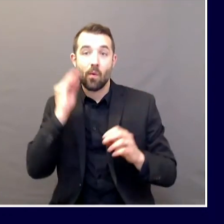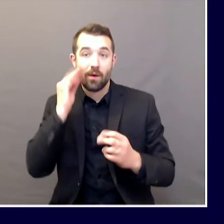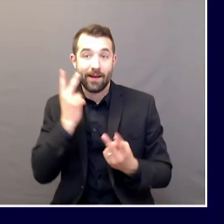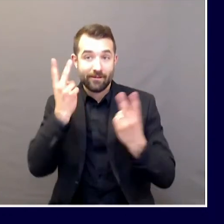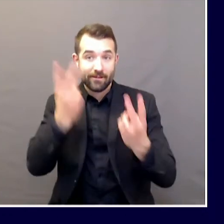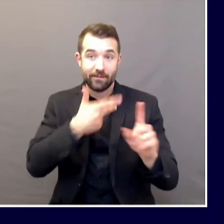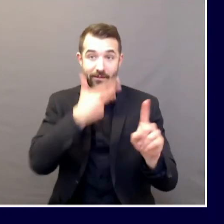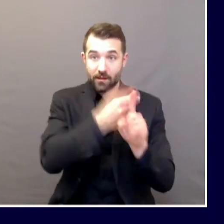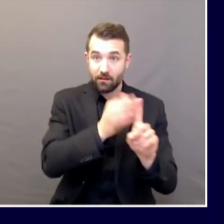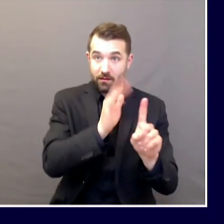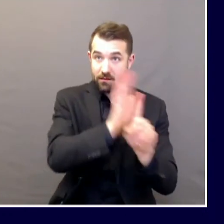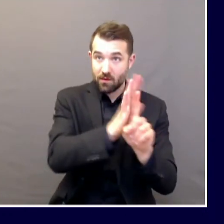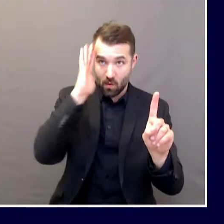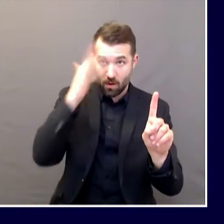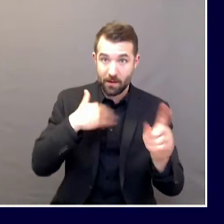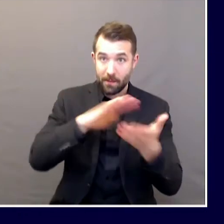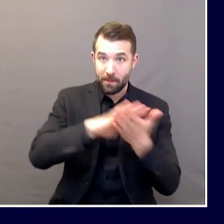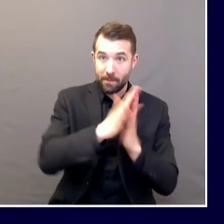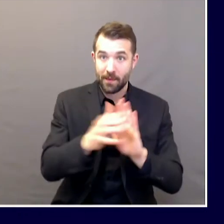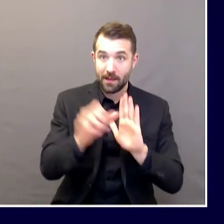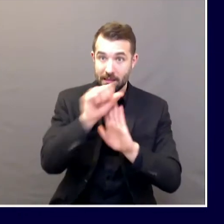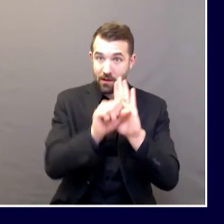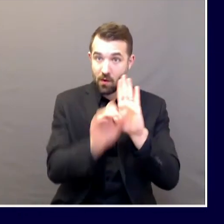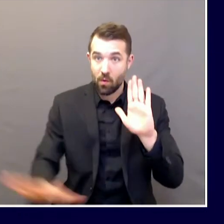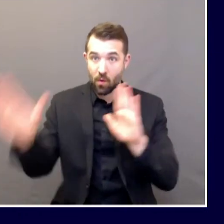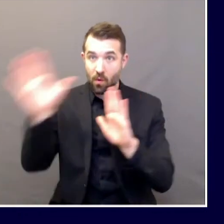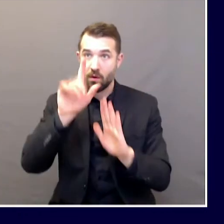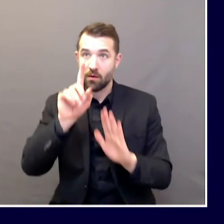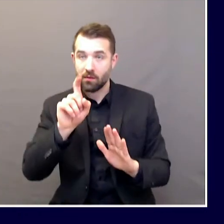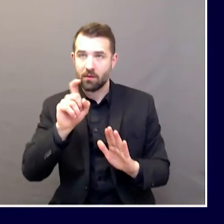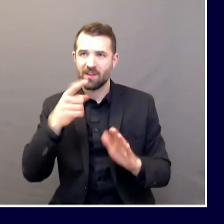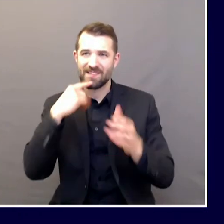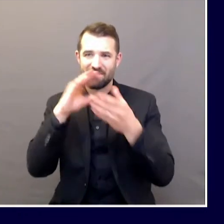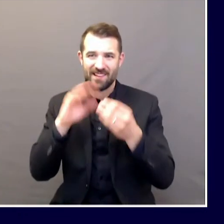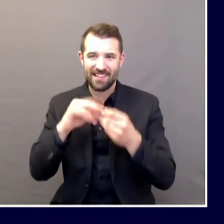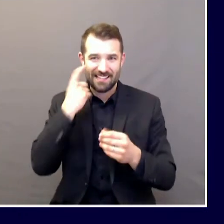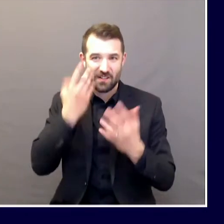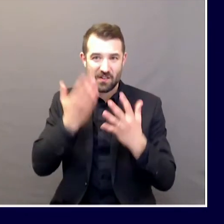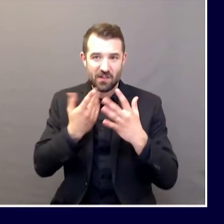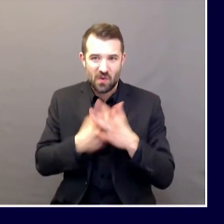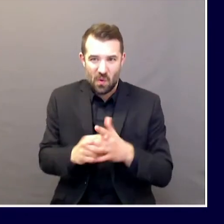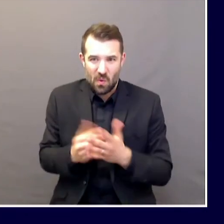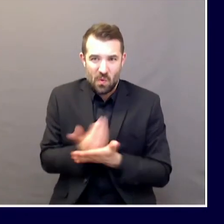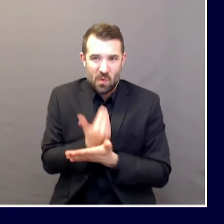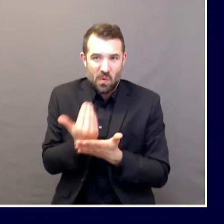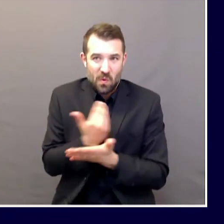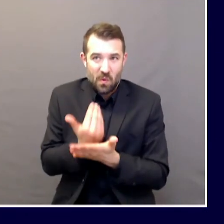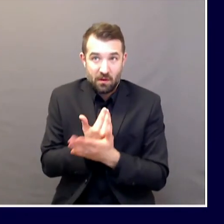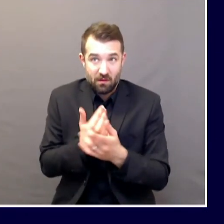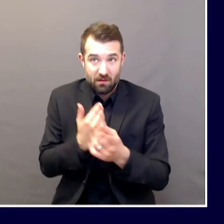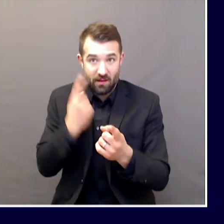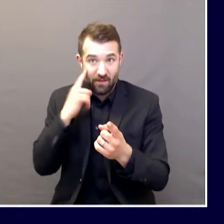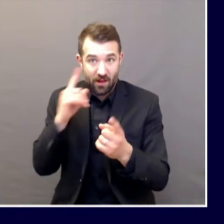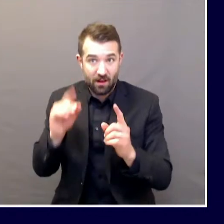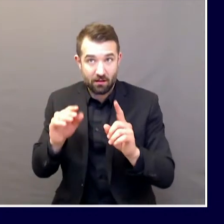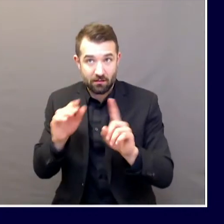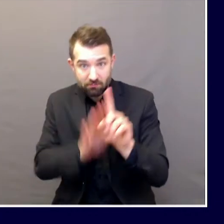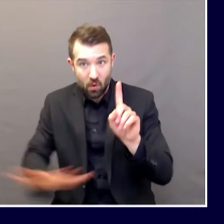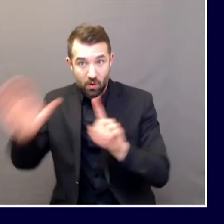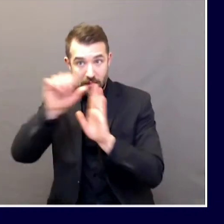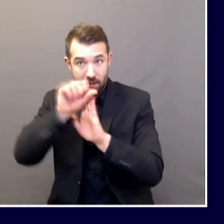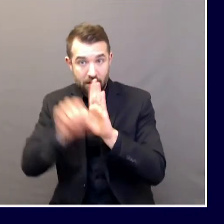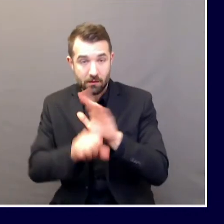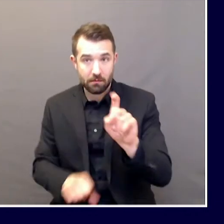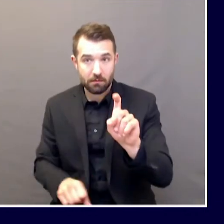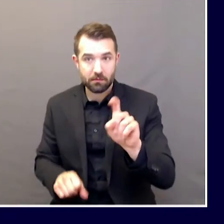think the answer yes. The answer is yes, Kevin. But as with so many large scale efforts, we'll probably be rolling it out